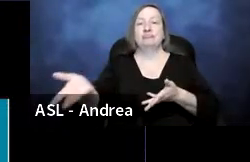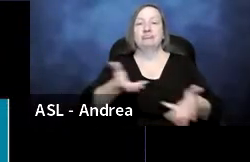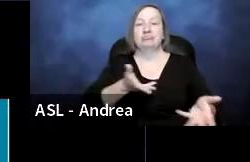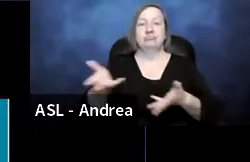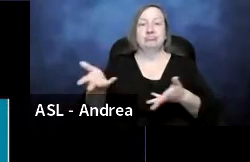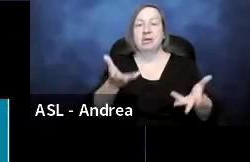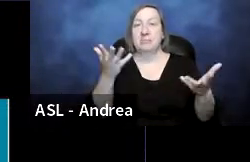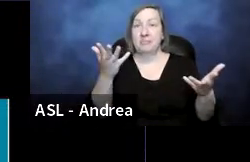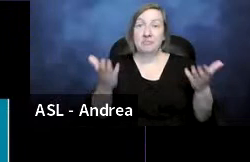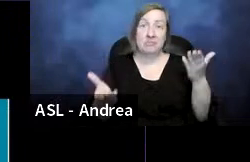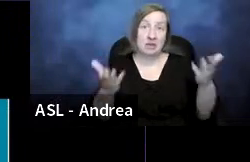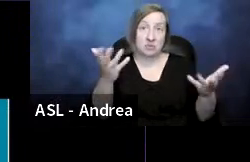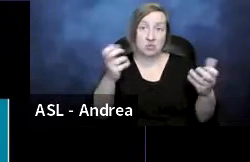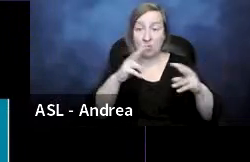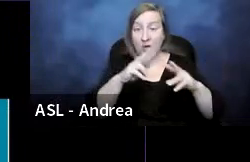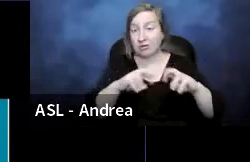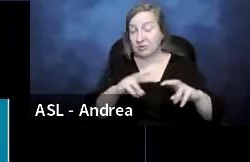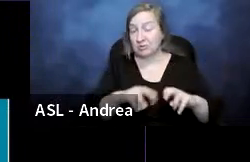be something that we want to look at,